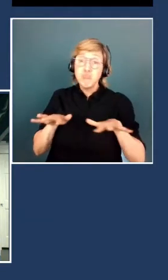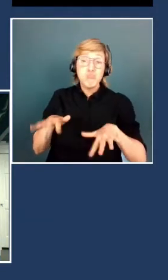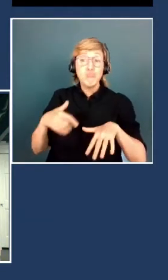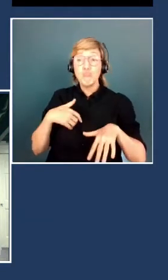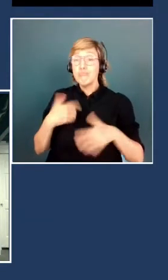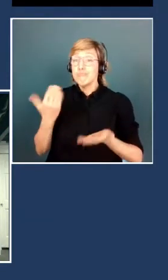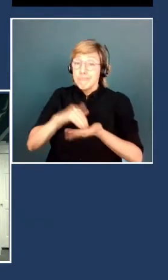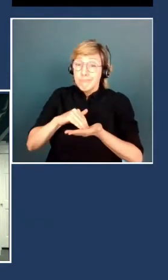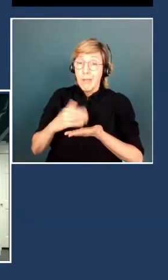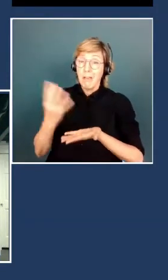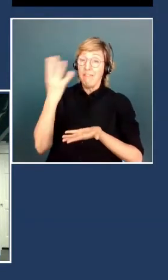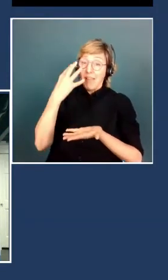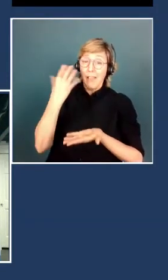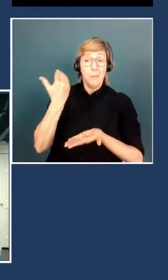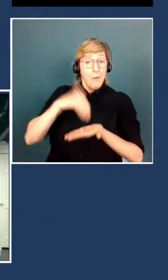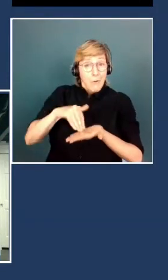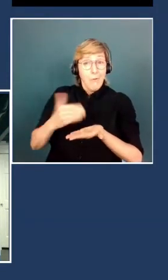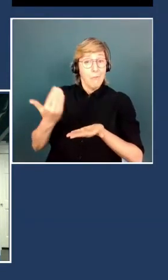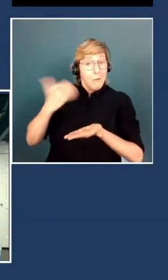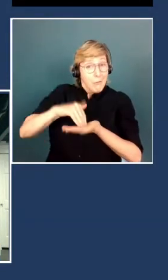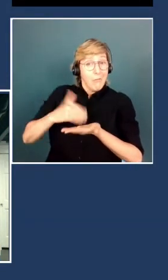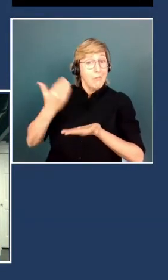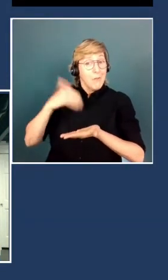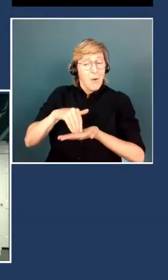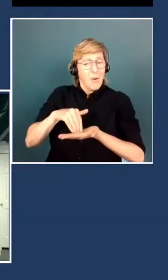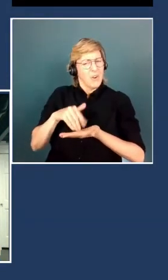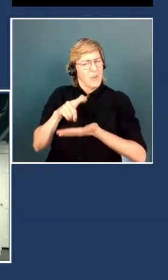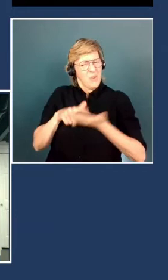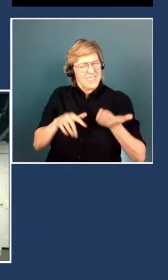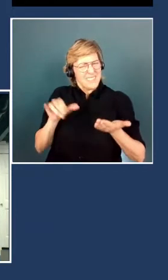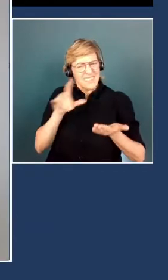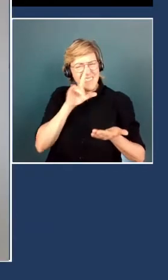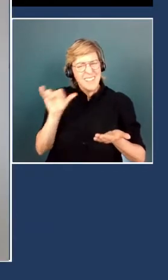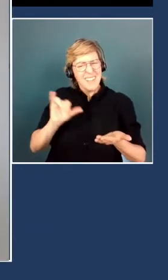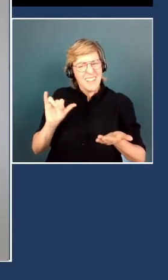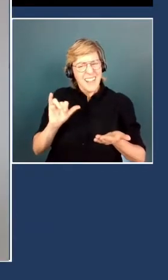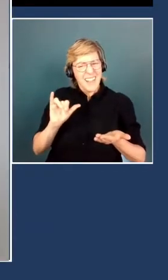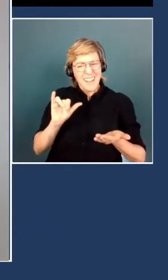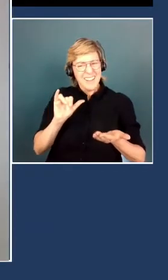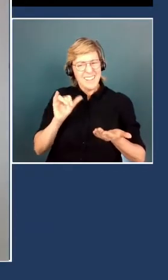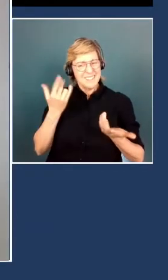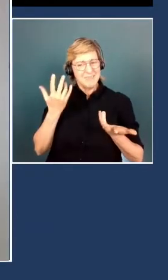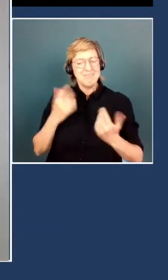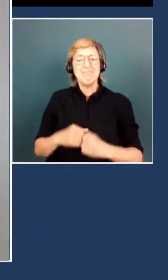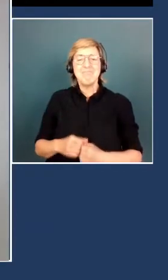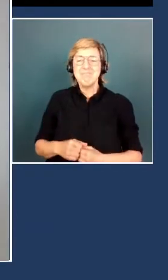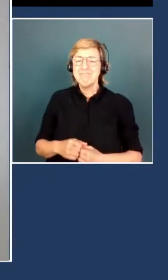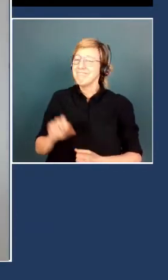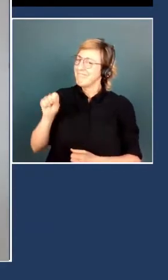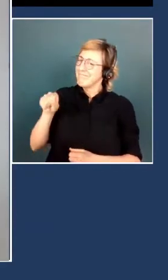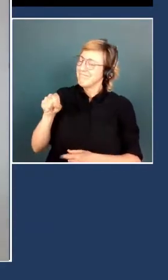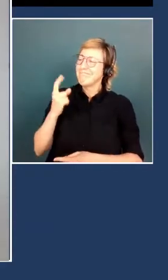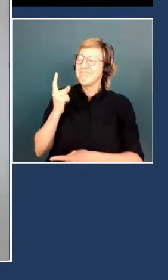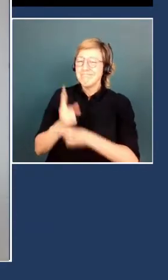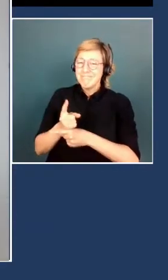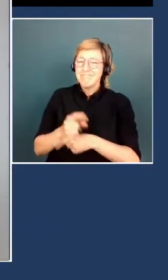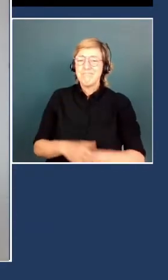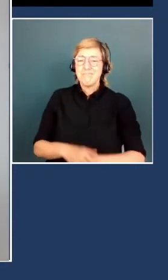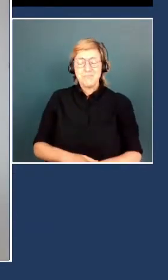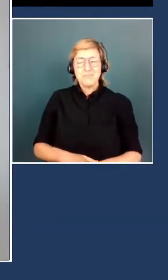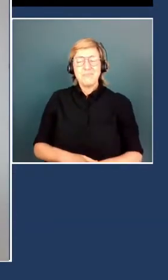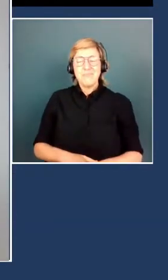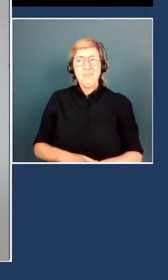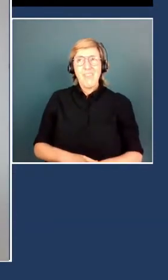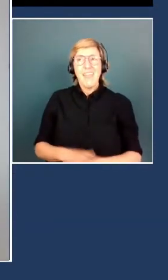that look like if I'm just on a video and not there in person? Right. So pre-recorded video interviews are